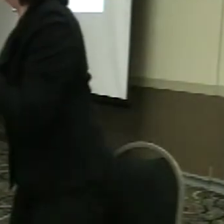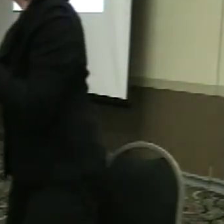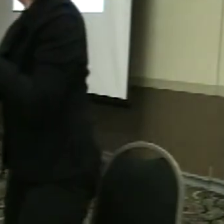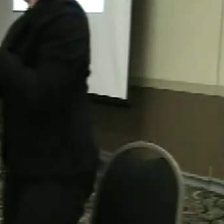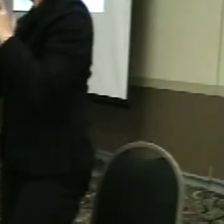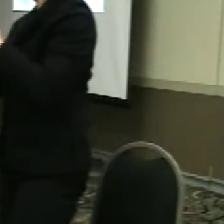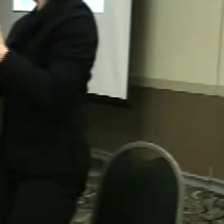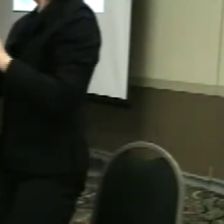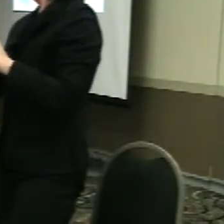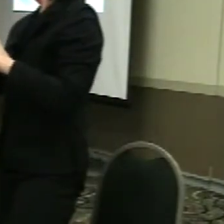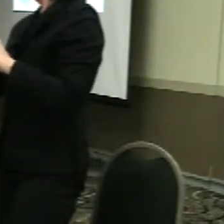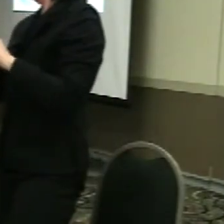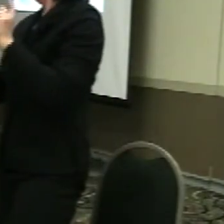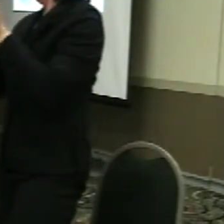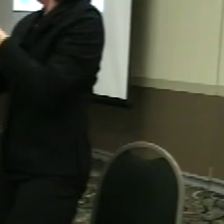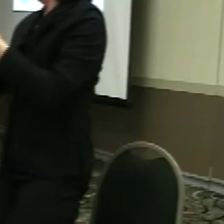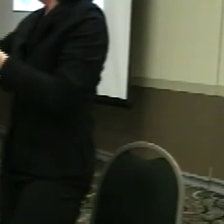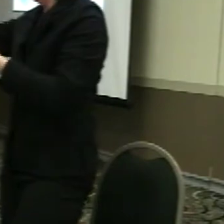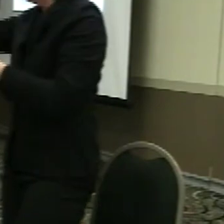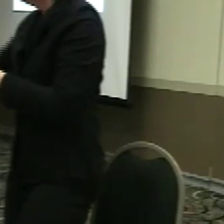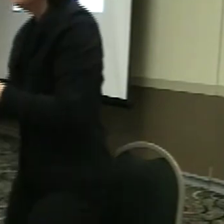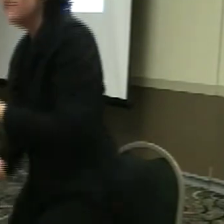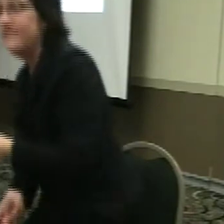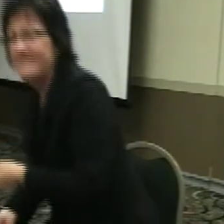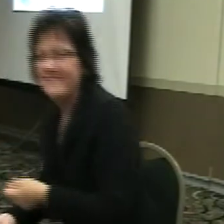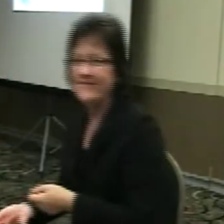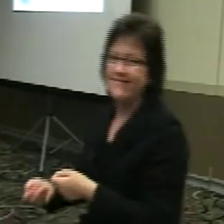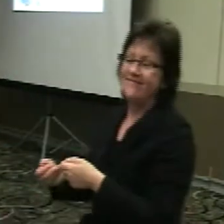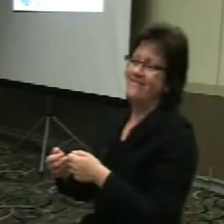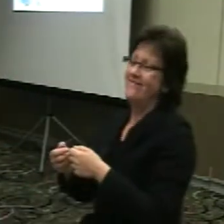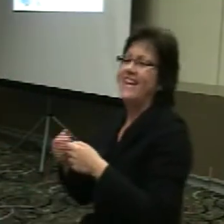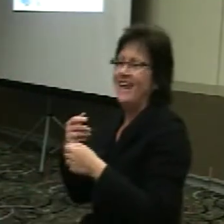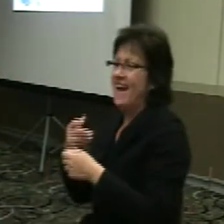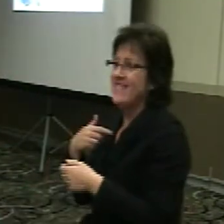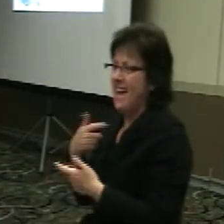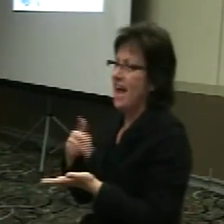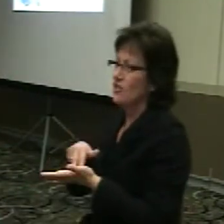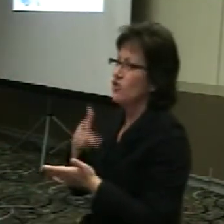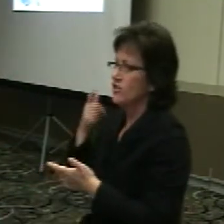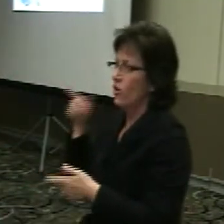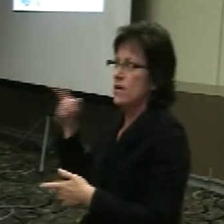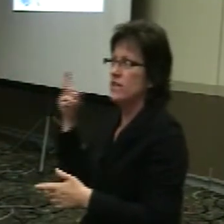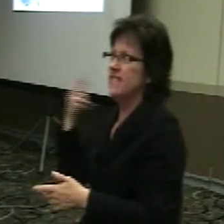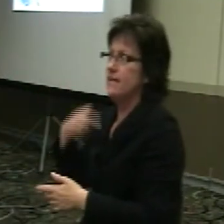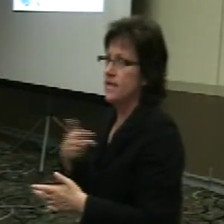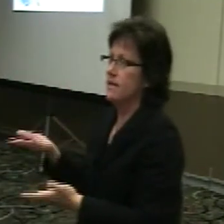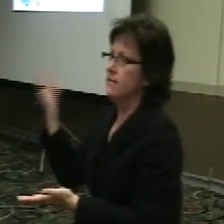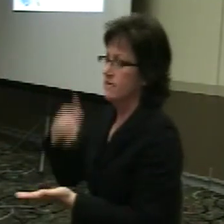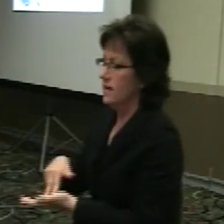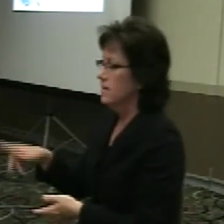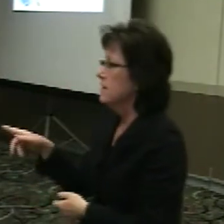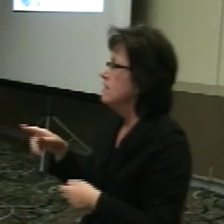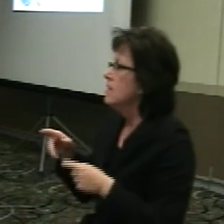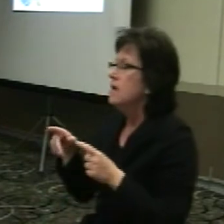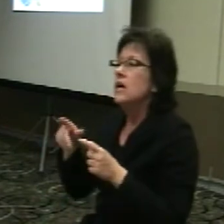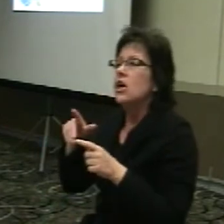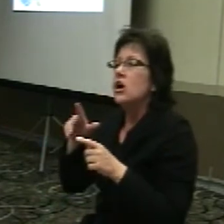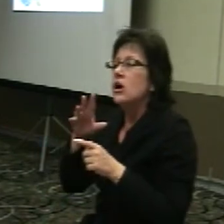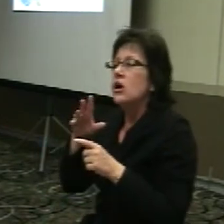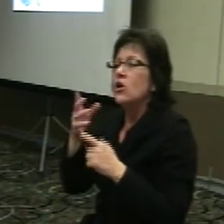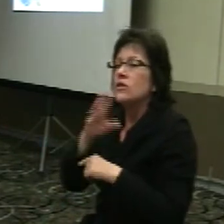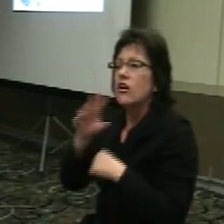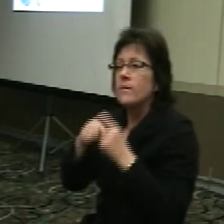an FBA changing the... Why don't you stand up and talk really loud? Thank you. In the beginning of today, you talked a little bit about the FBA,